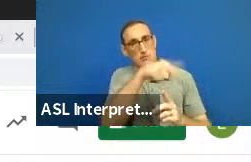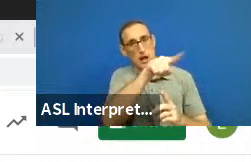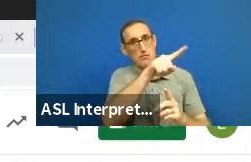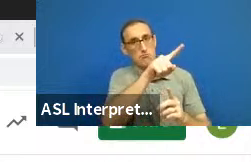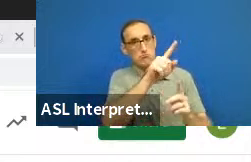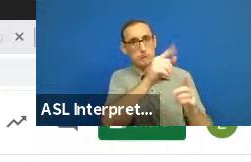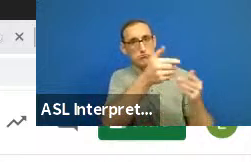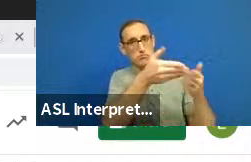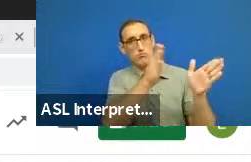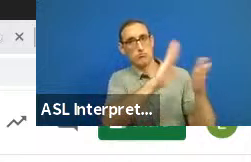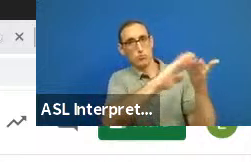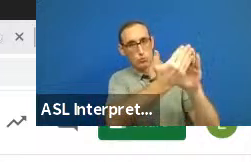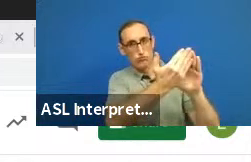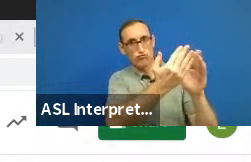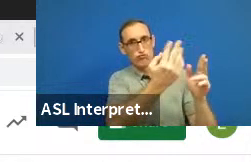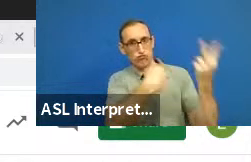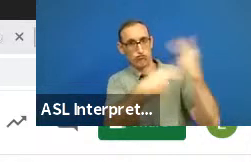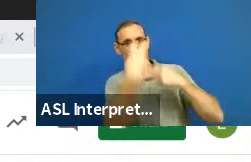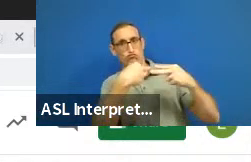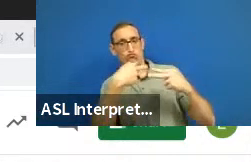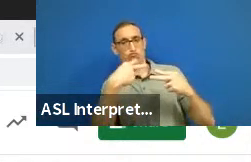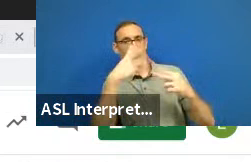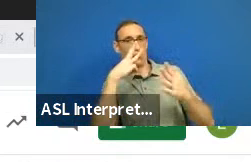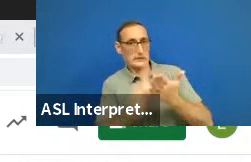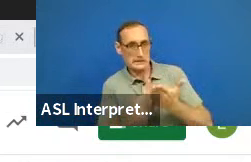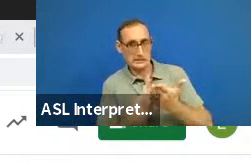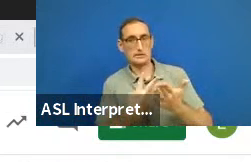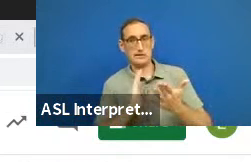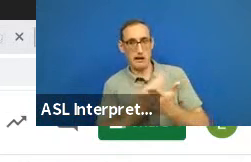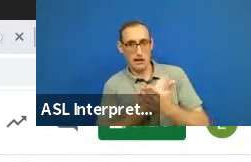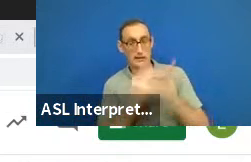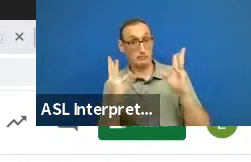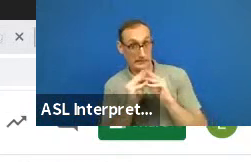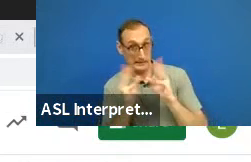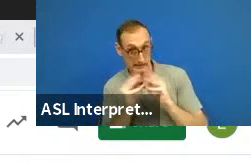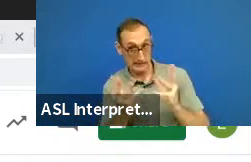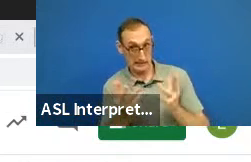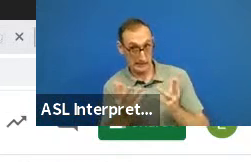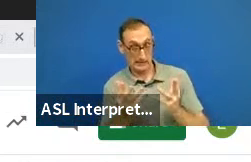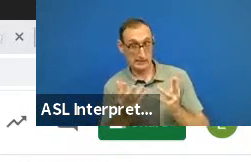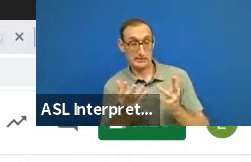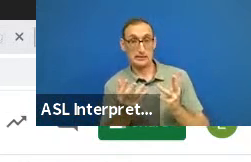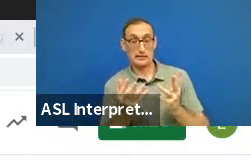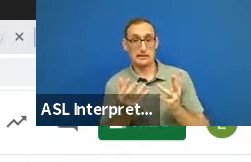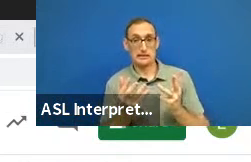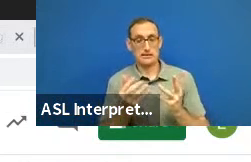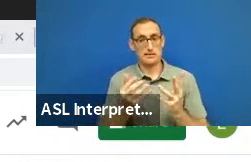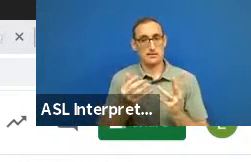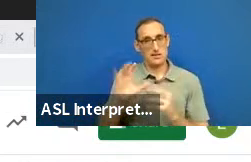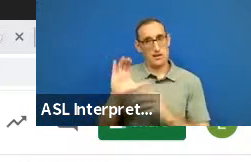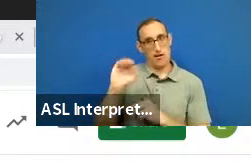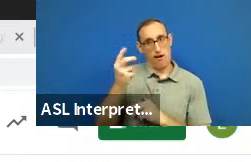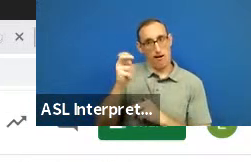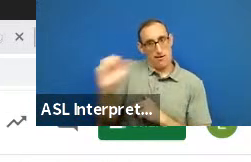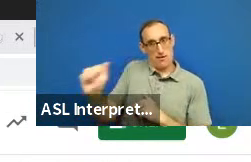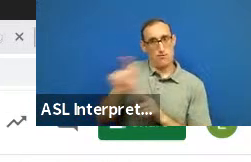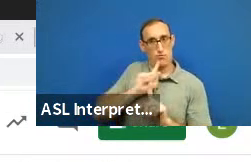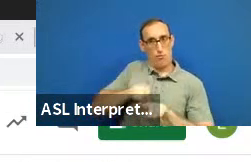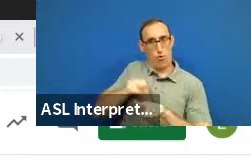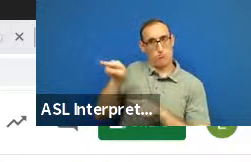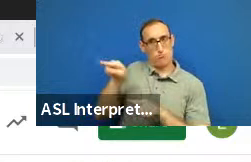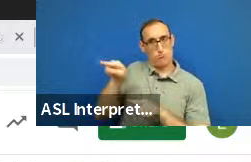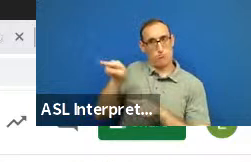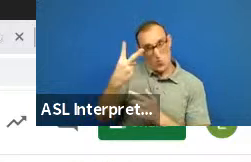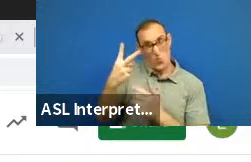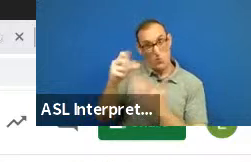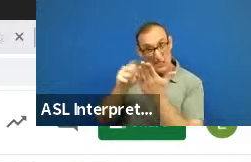you know, again, I just point to, we've got 2 full pages talking about in the Cognitive